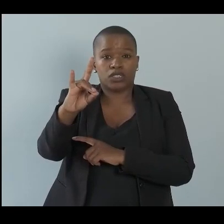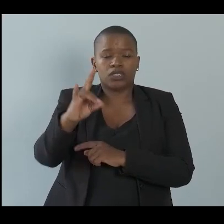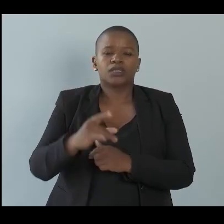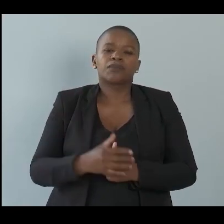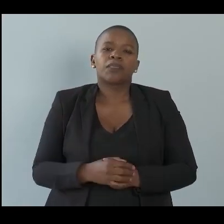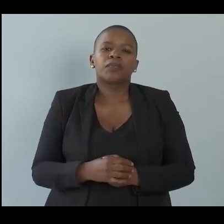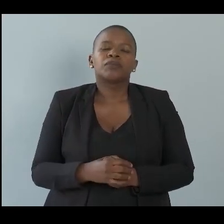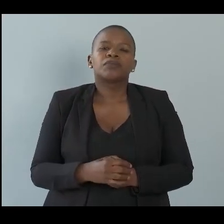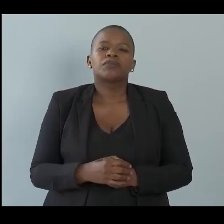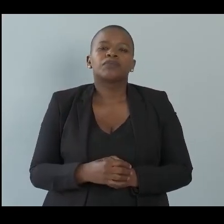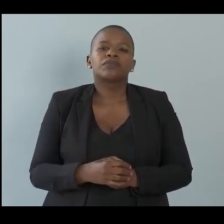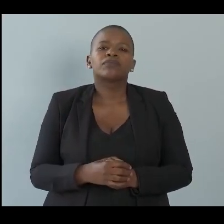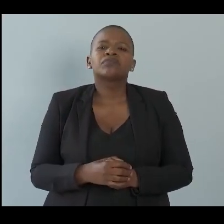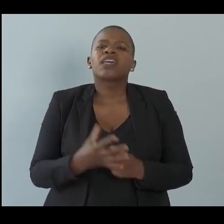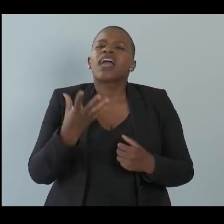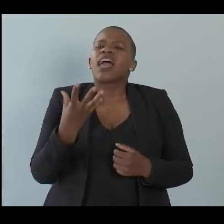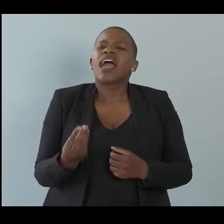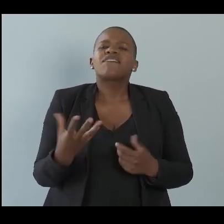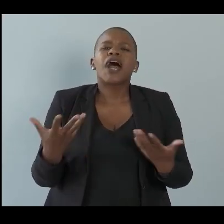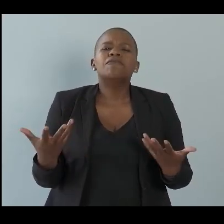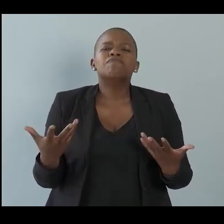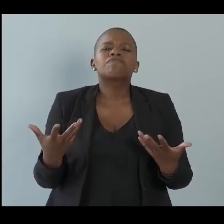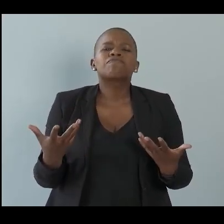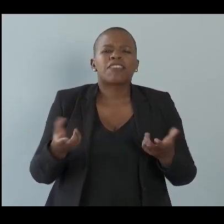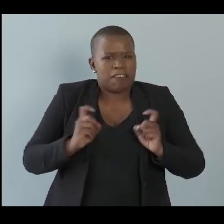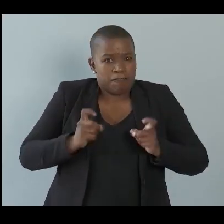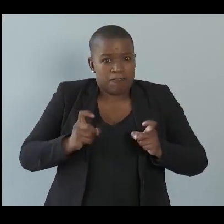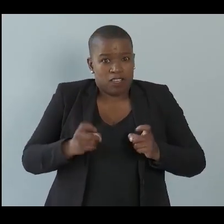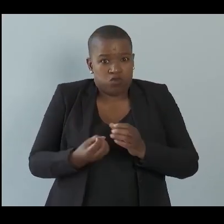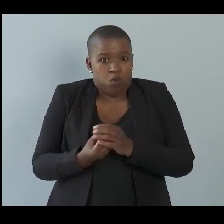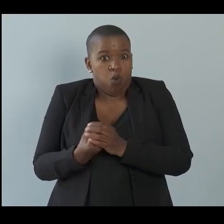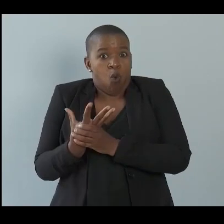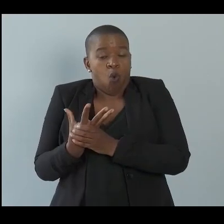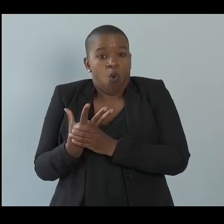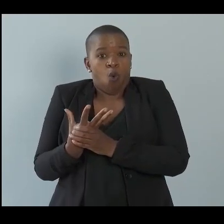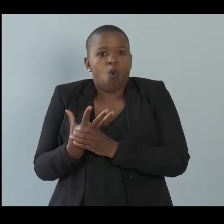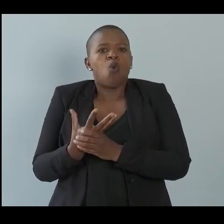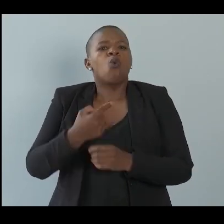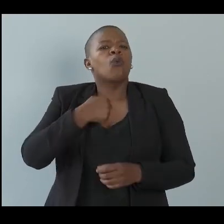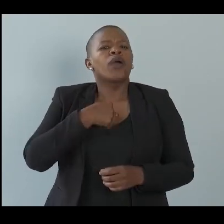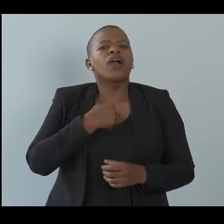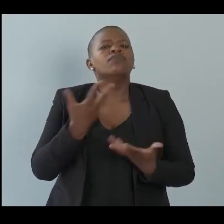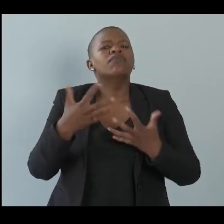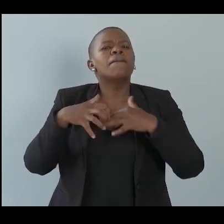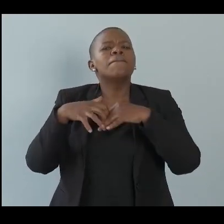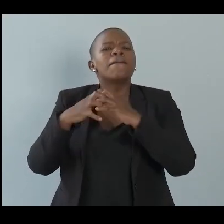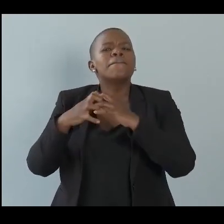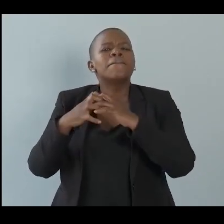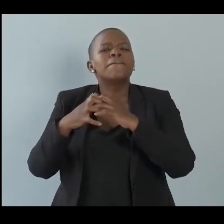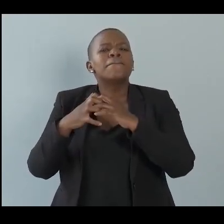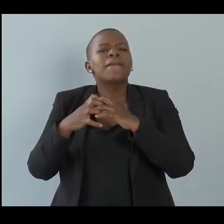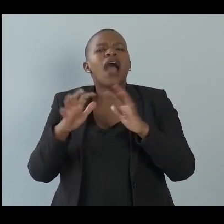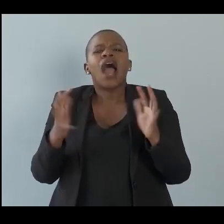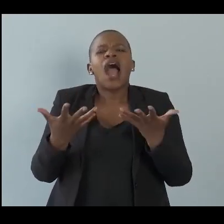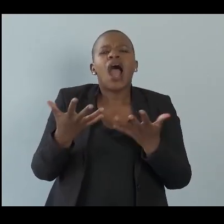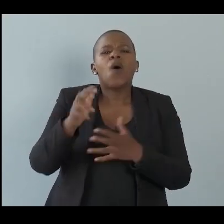establish a foundation for consolidated growth in our IT services sector, we are creating Altron Digital Business, effective from the